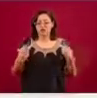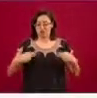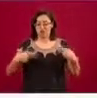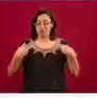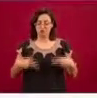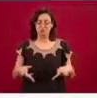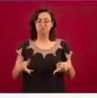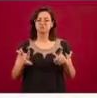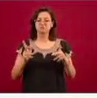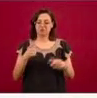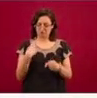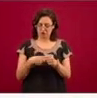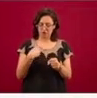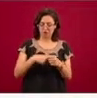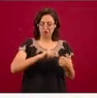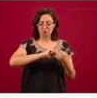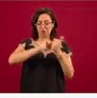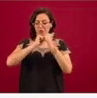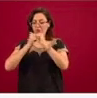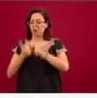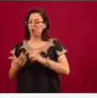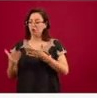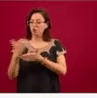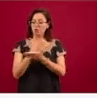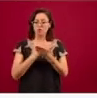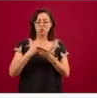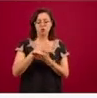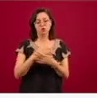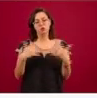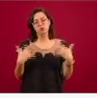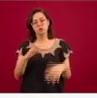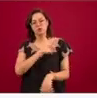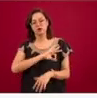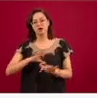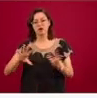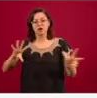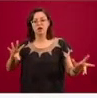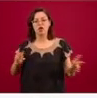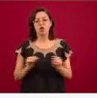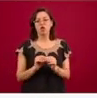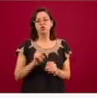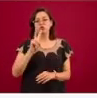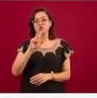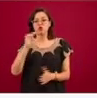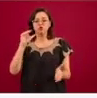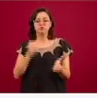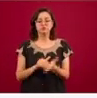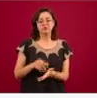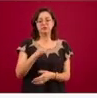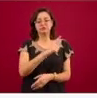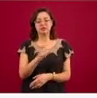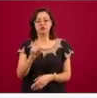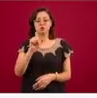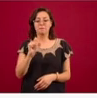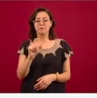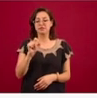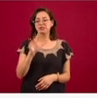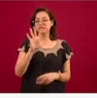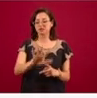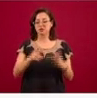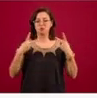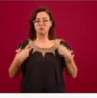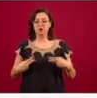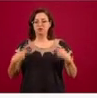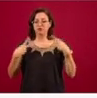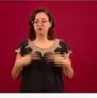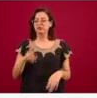Here we have the information regarding the cases that have fortunately and happily recovered. We have to this date